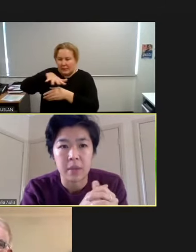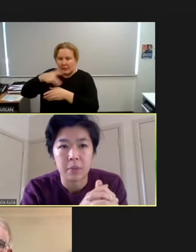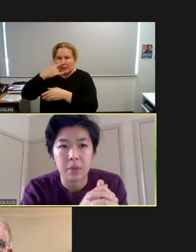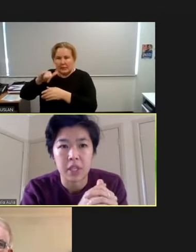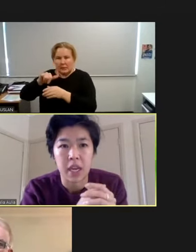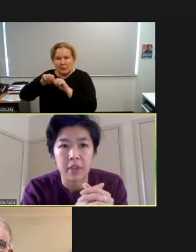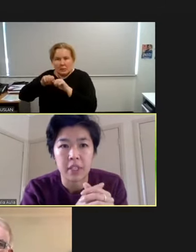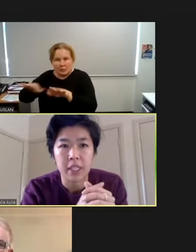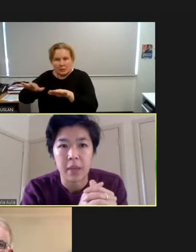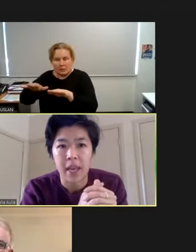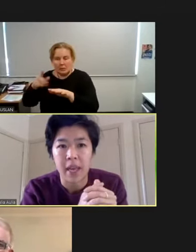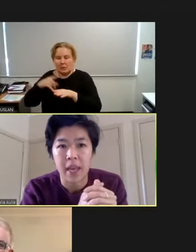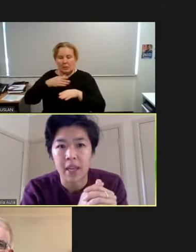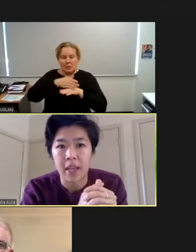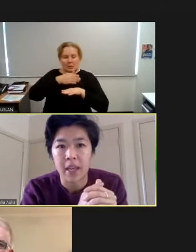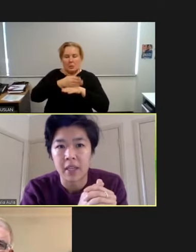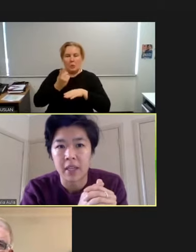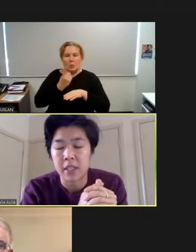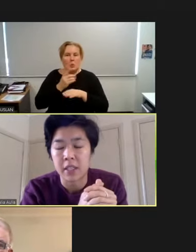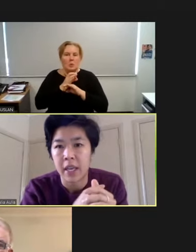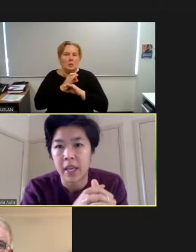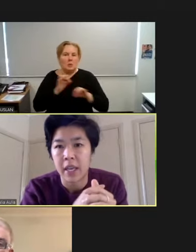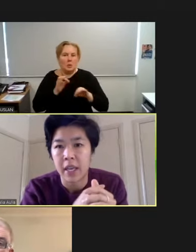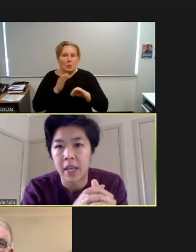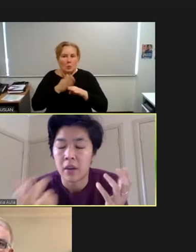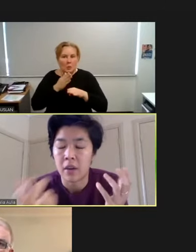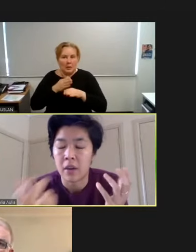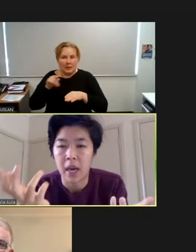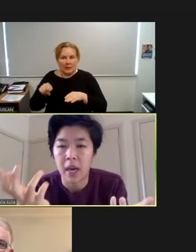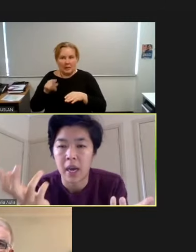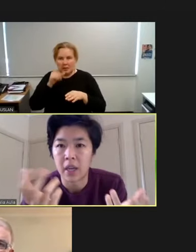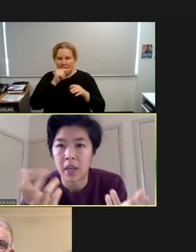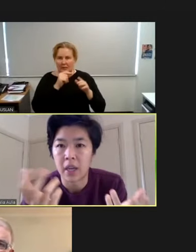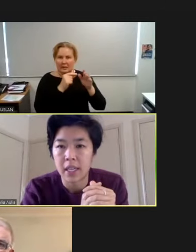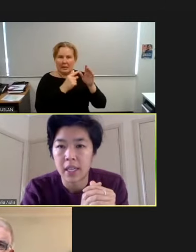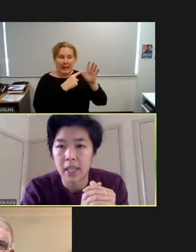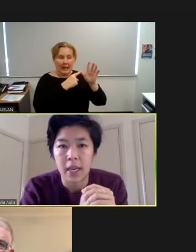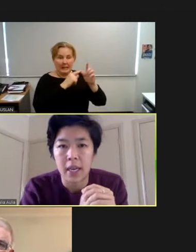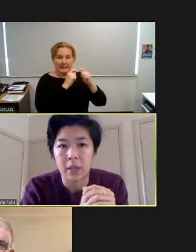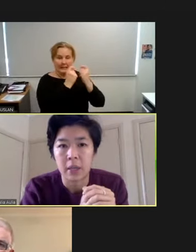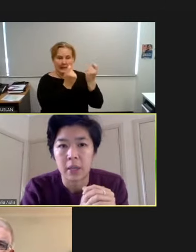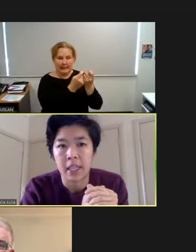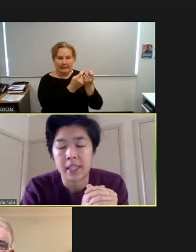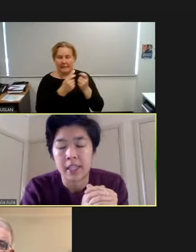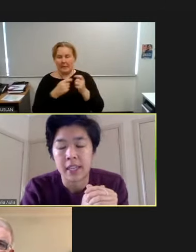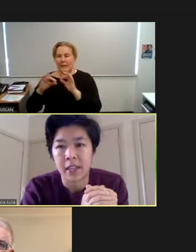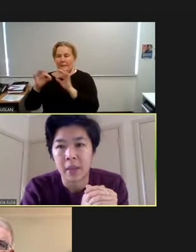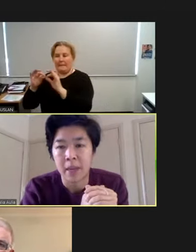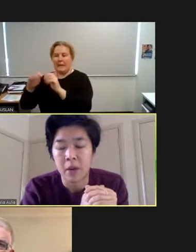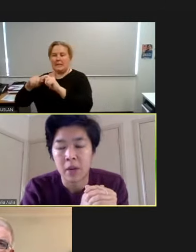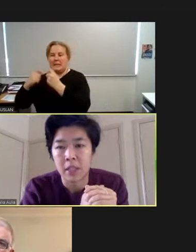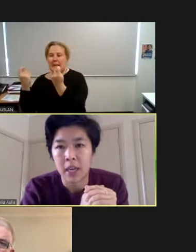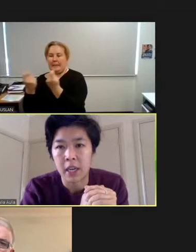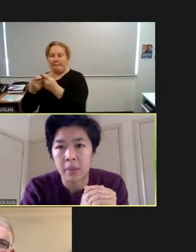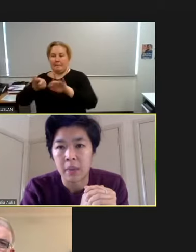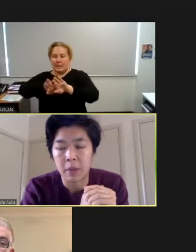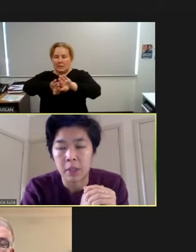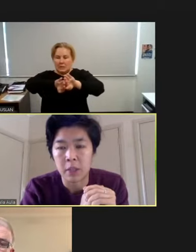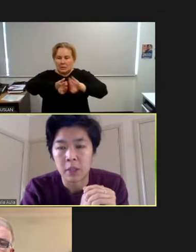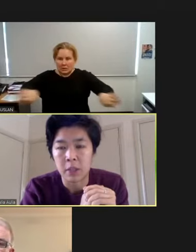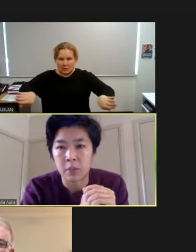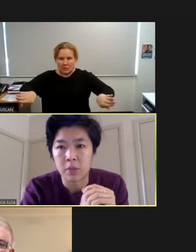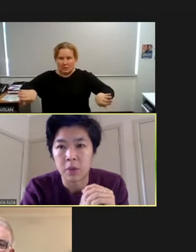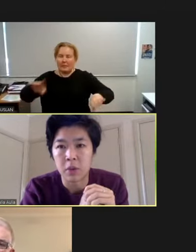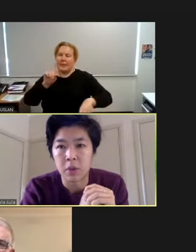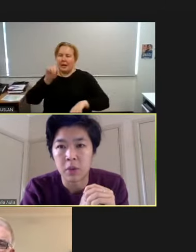Idea, for example, is you can have a team A and then team B working on the roster. We completely understand that that may not entirely be